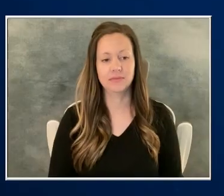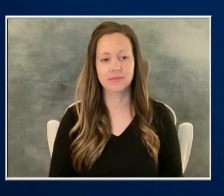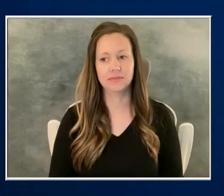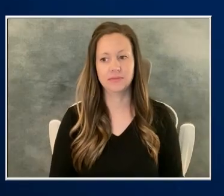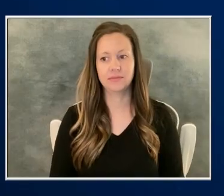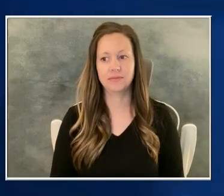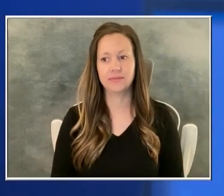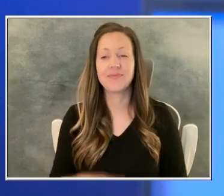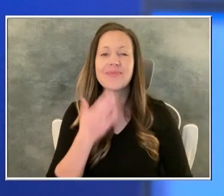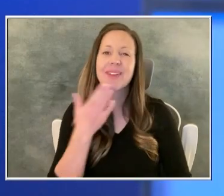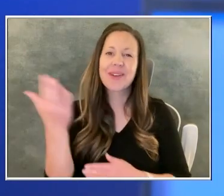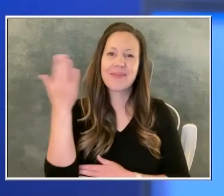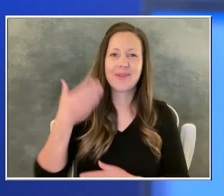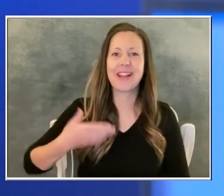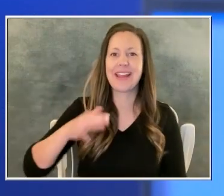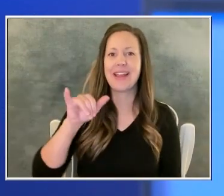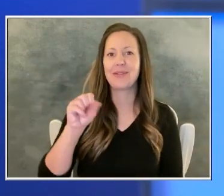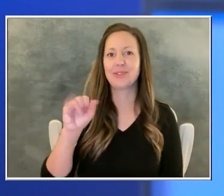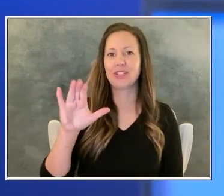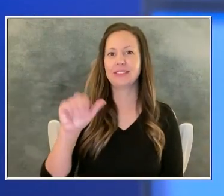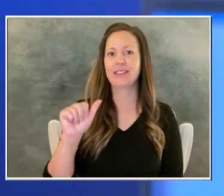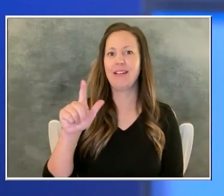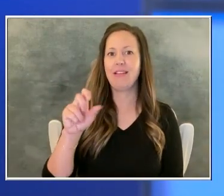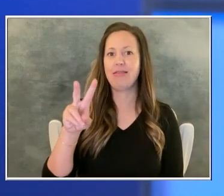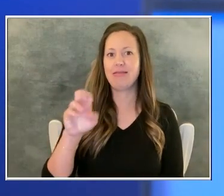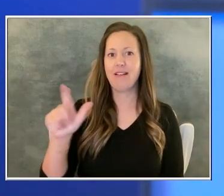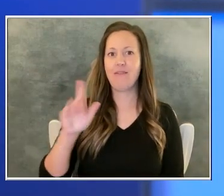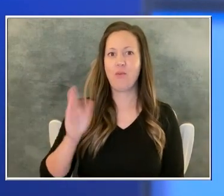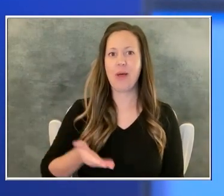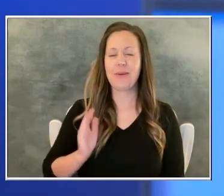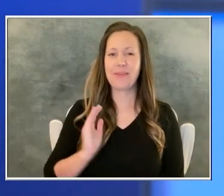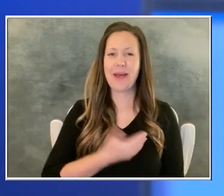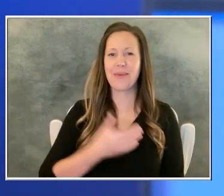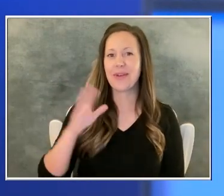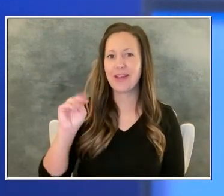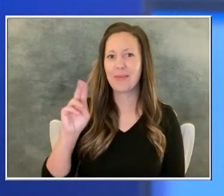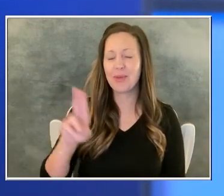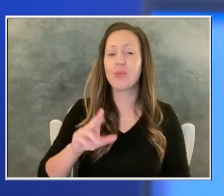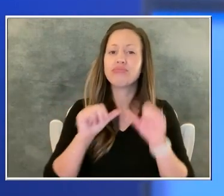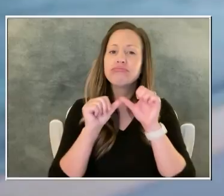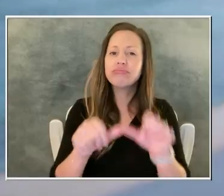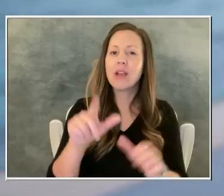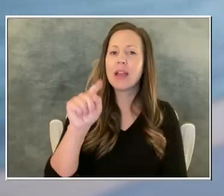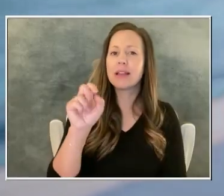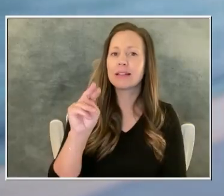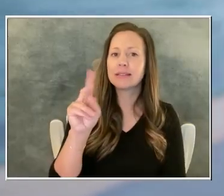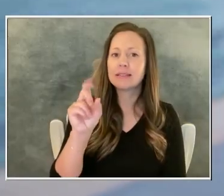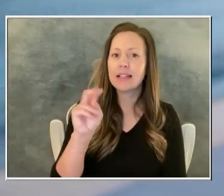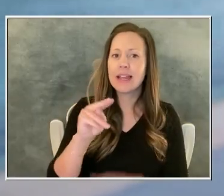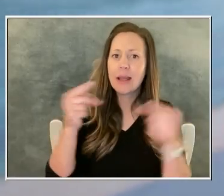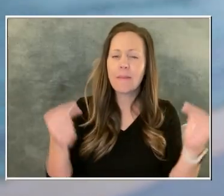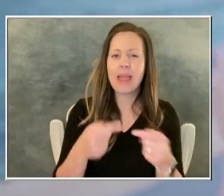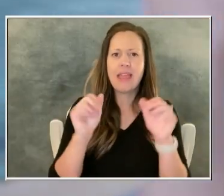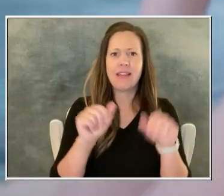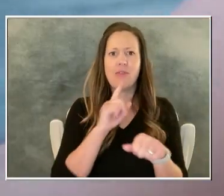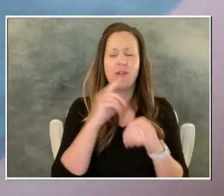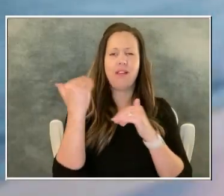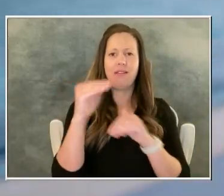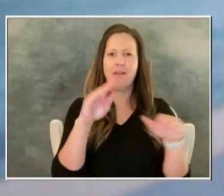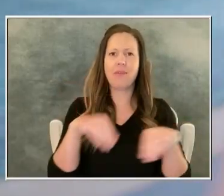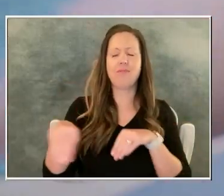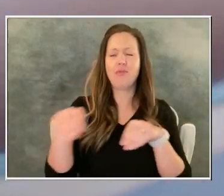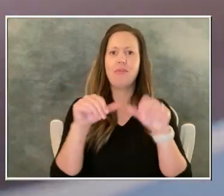Good morning, I'm Jessica Lovell, and welcome to the Morning Medical Update. Chronic tendon pain can limit mobility, linger for months, and